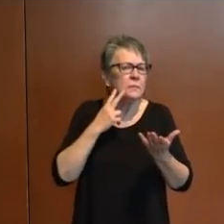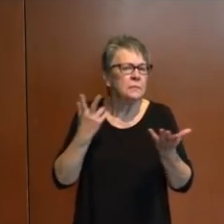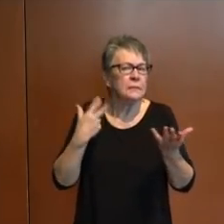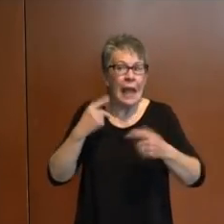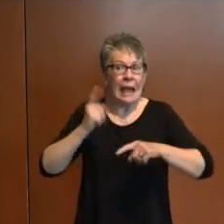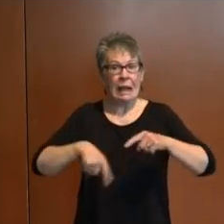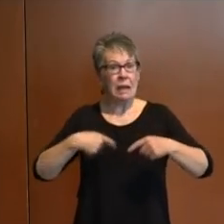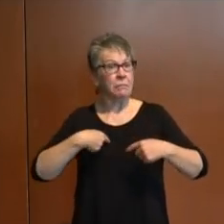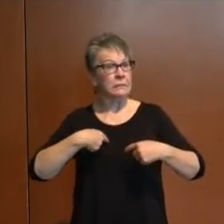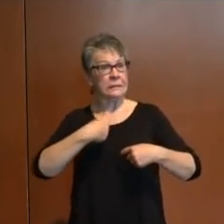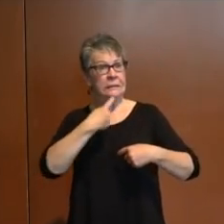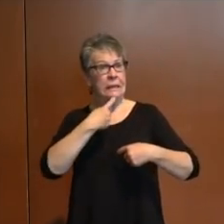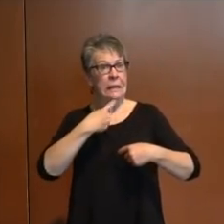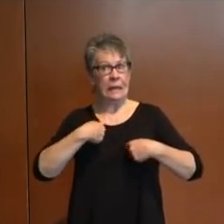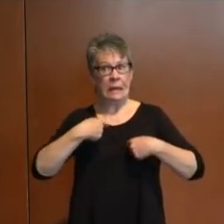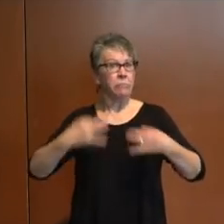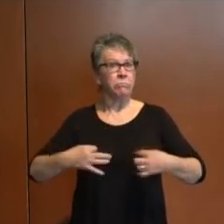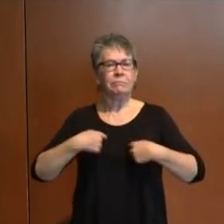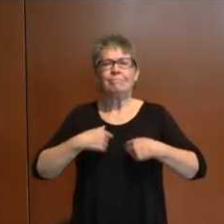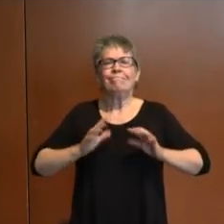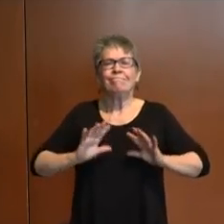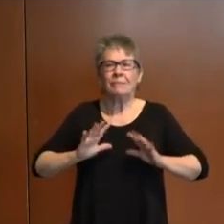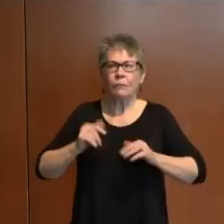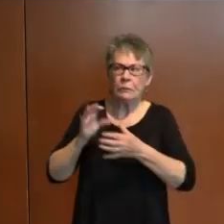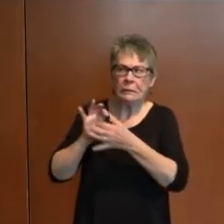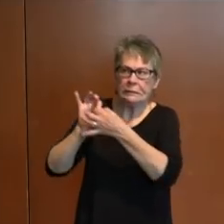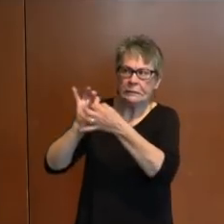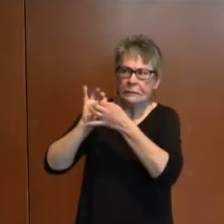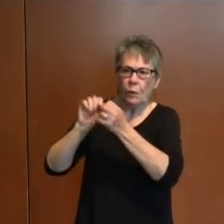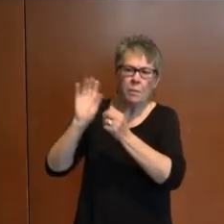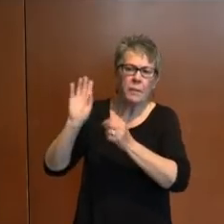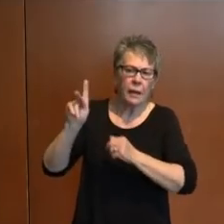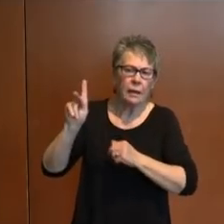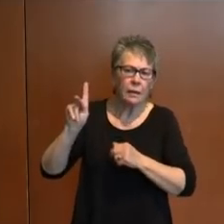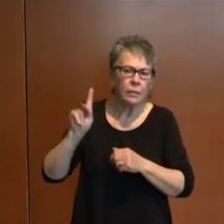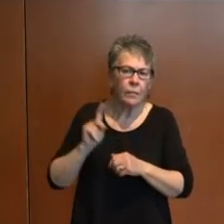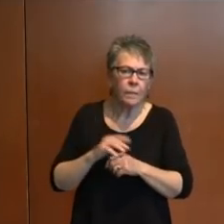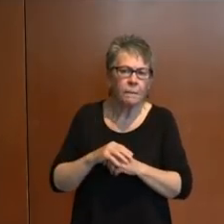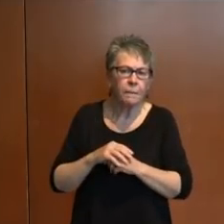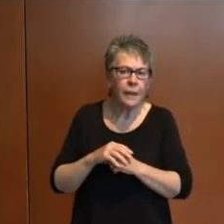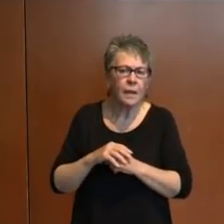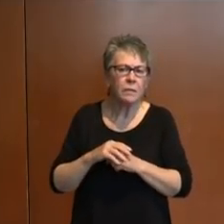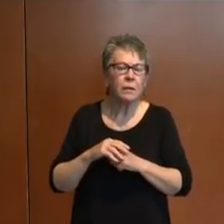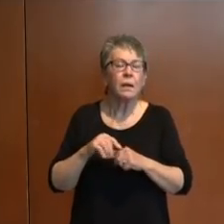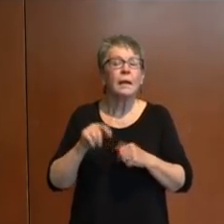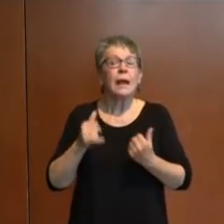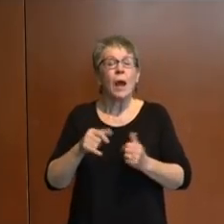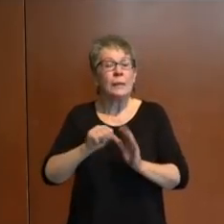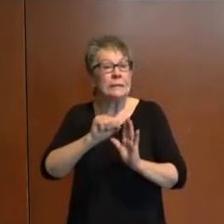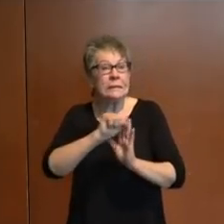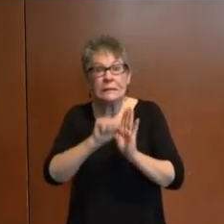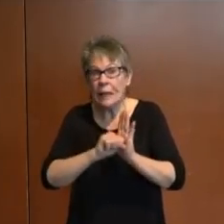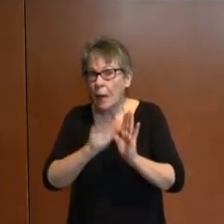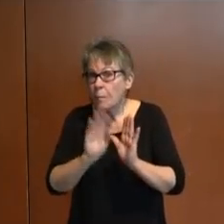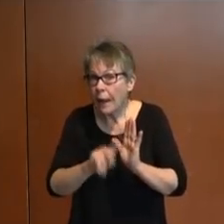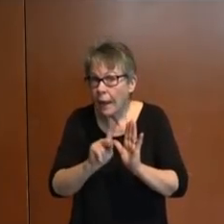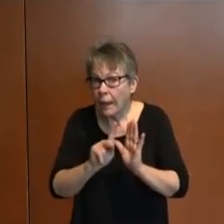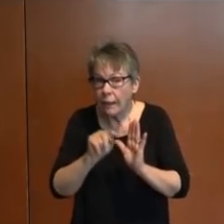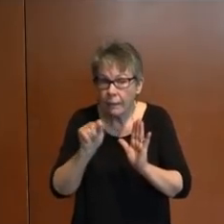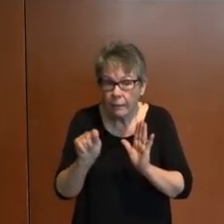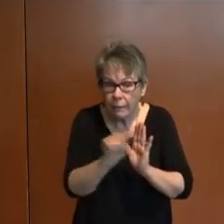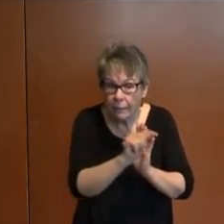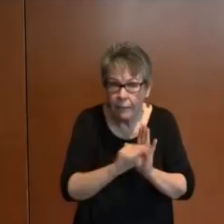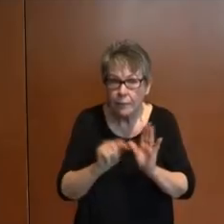with our state chartered banks as part of that as well. And I'm less definitive in terms of the path forward on